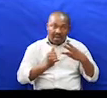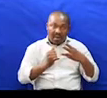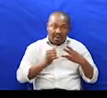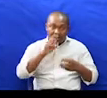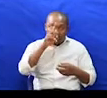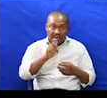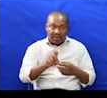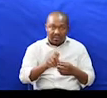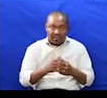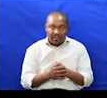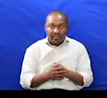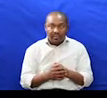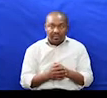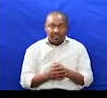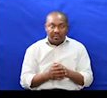from